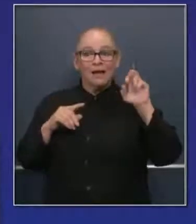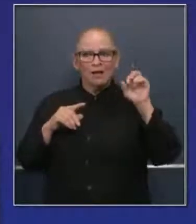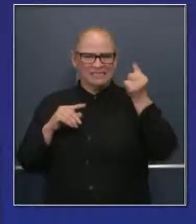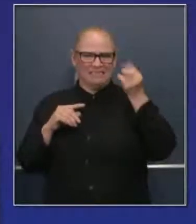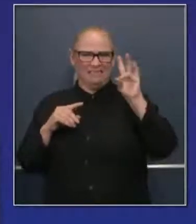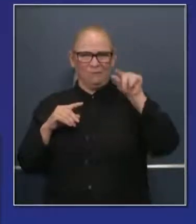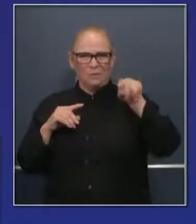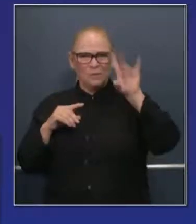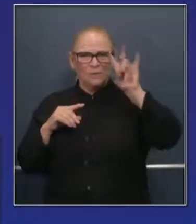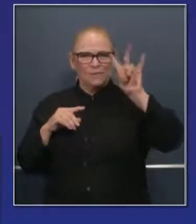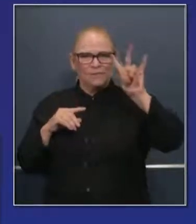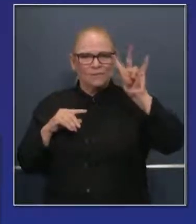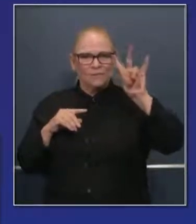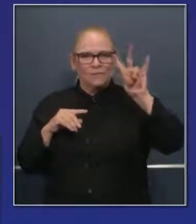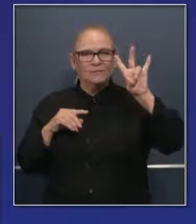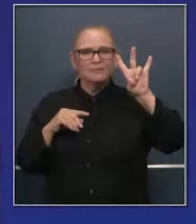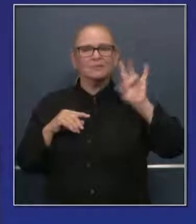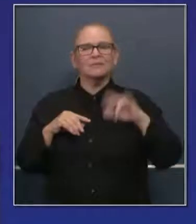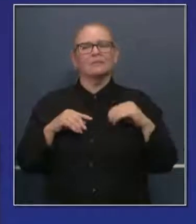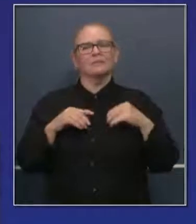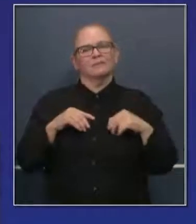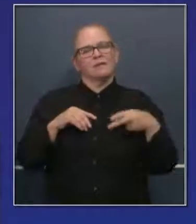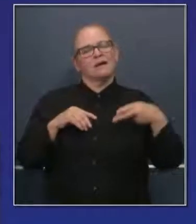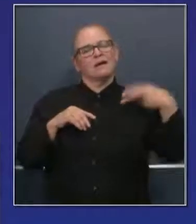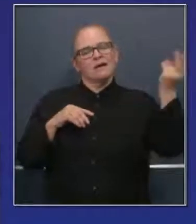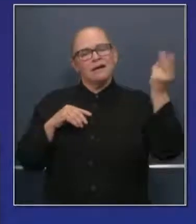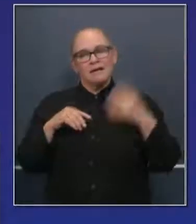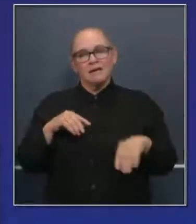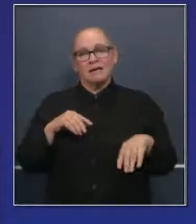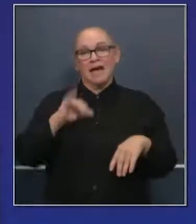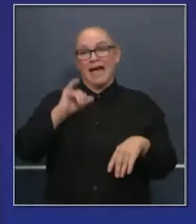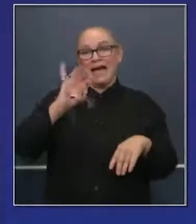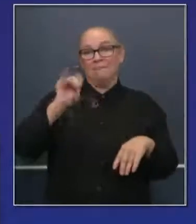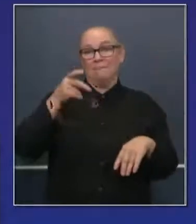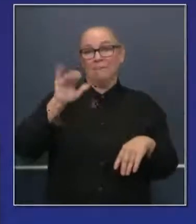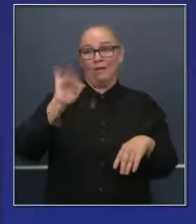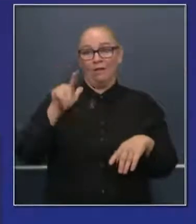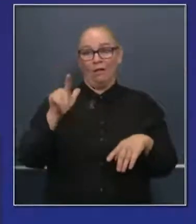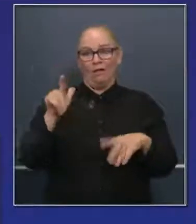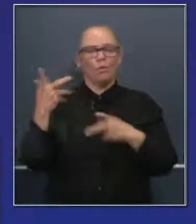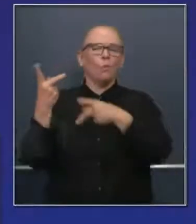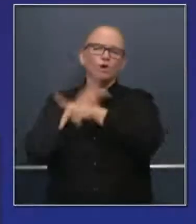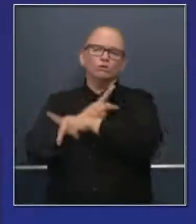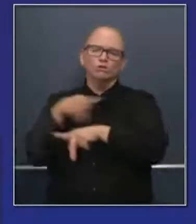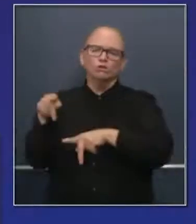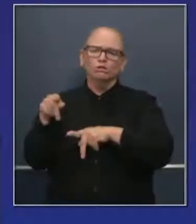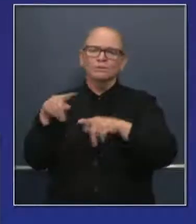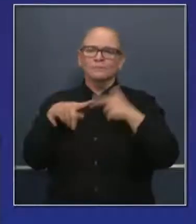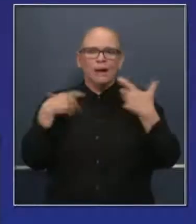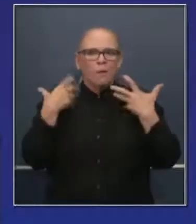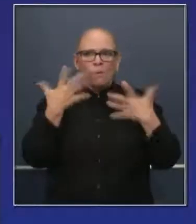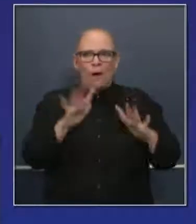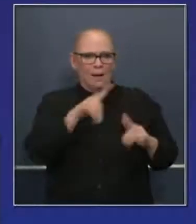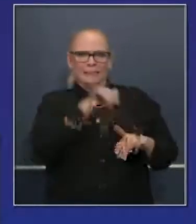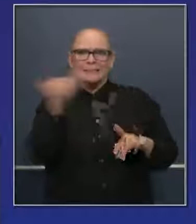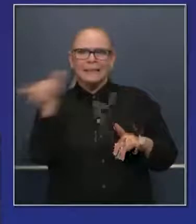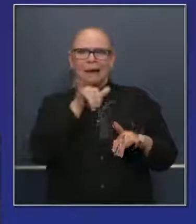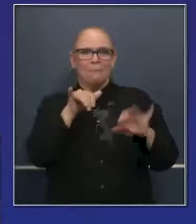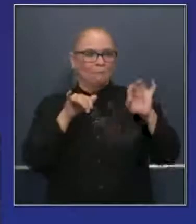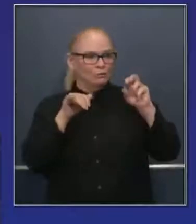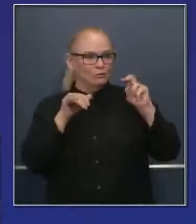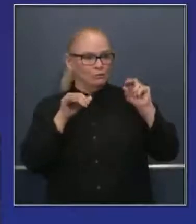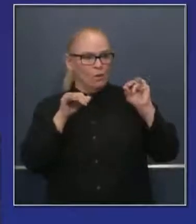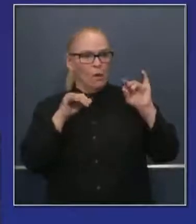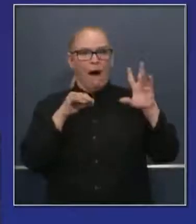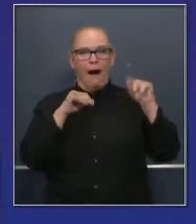17.7% rate. Not where we were in Imperial, but we don't want to see it go to where Imperial went. And that's why we felt